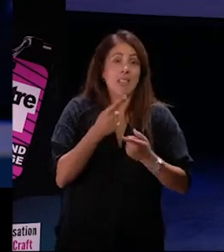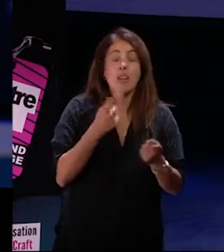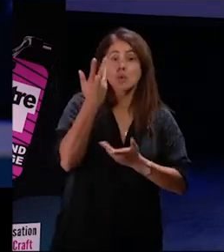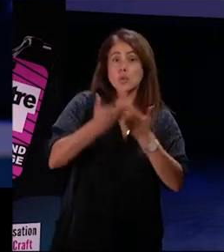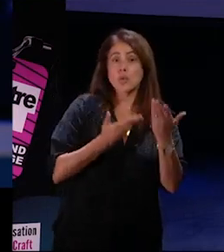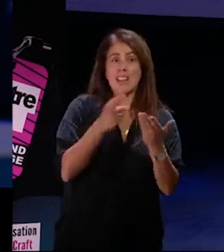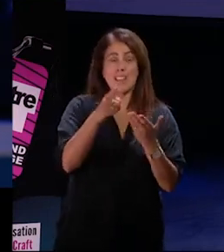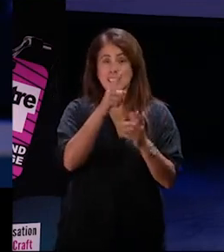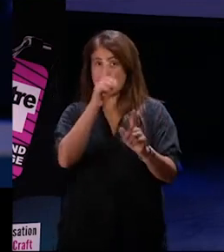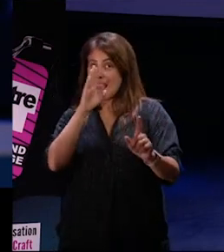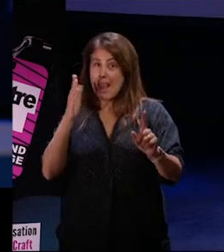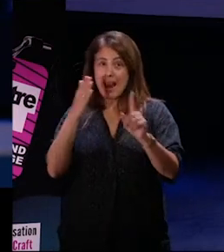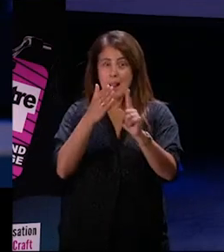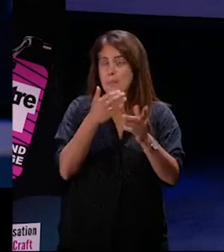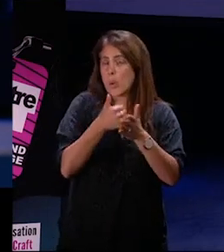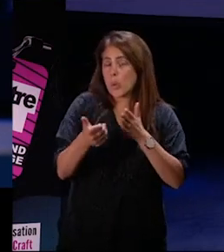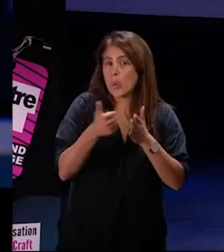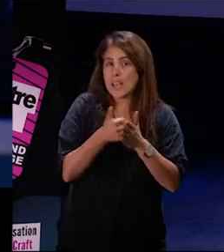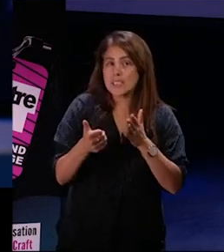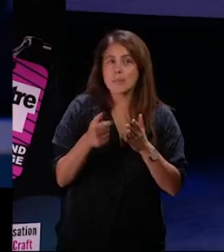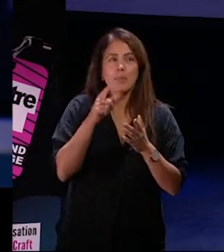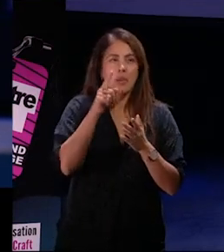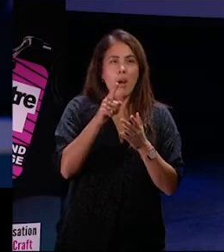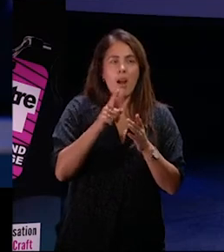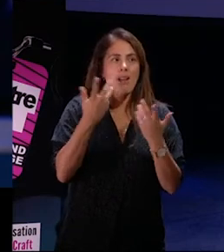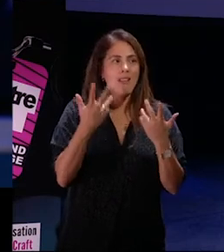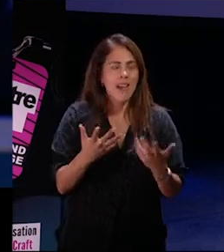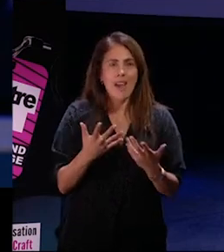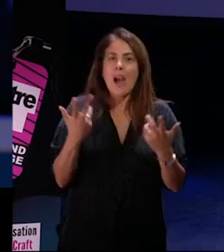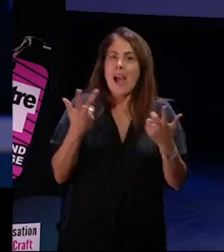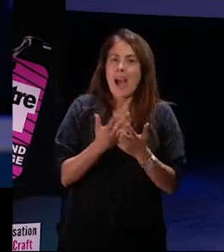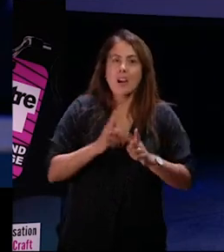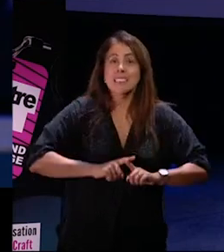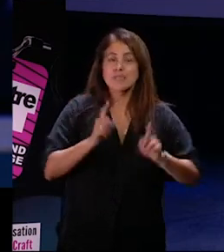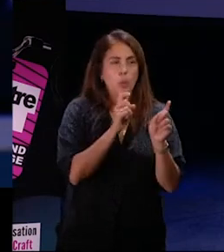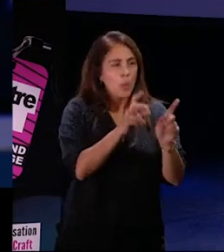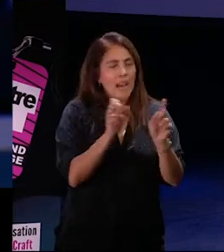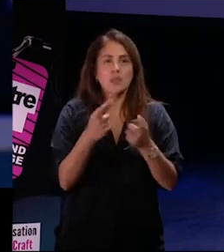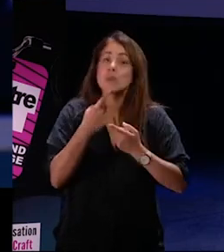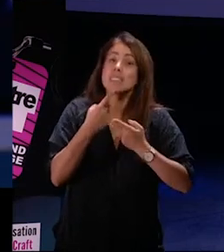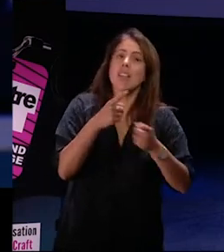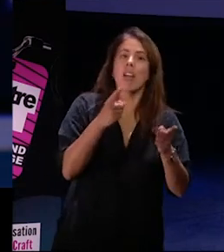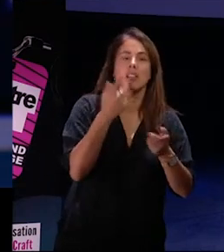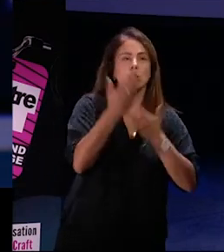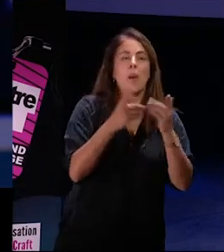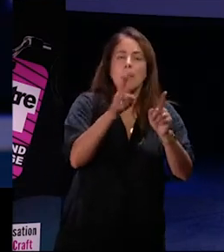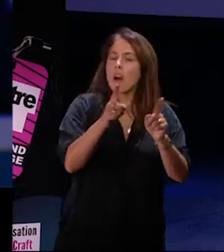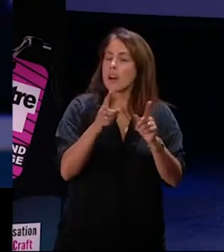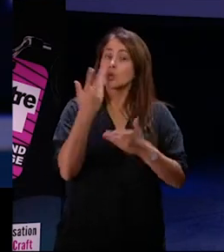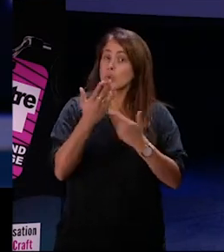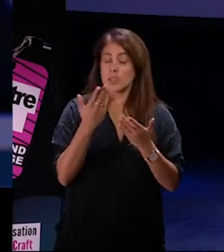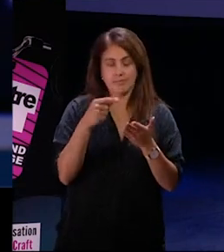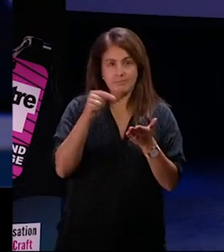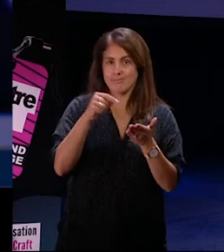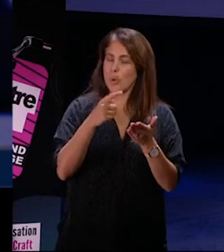stories. We are just finding different ways of telling them, different ways of projecting them, but the stories will always still be the same as well. So